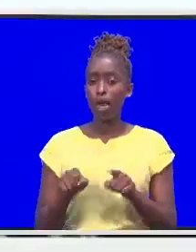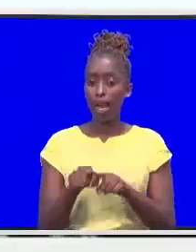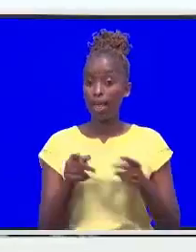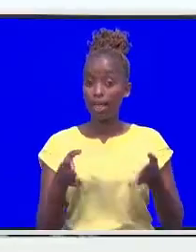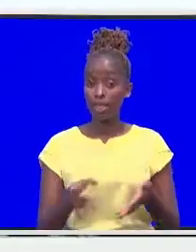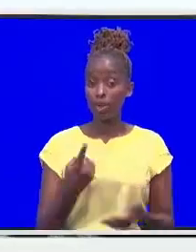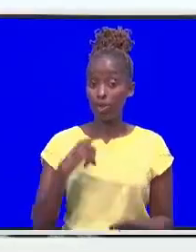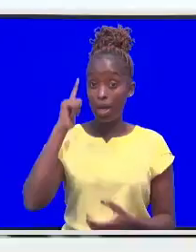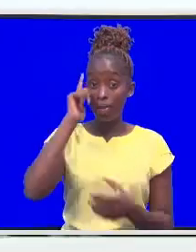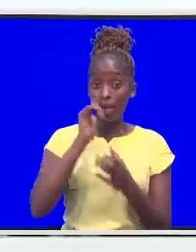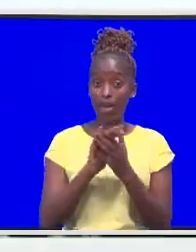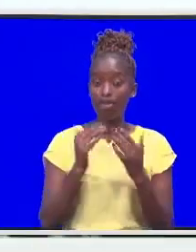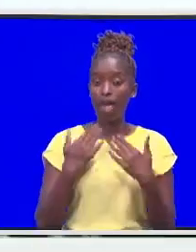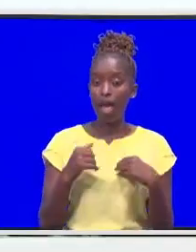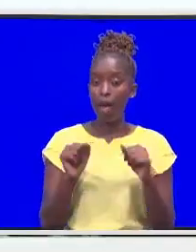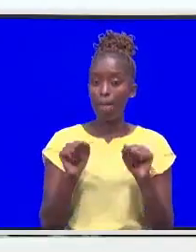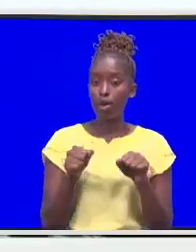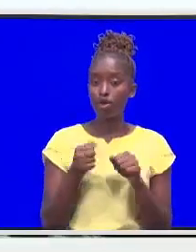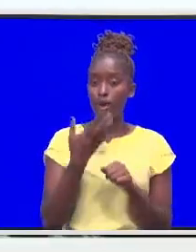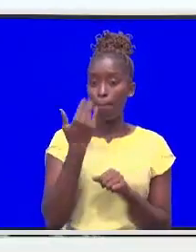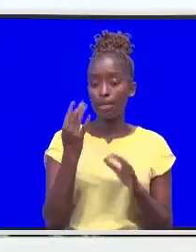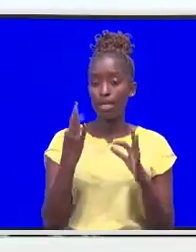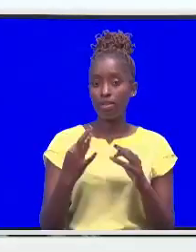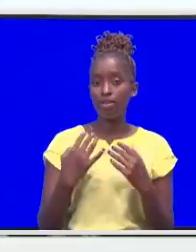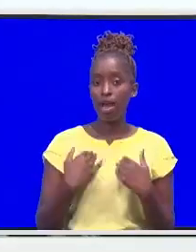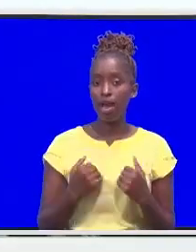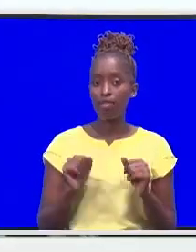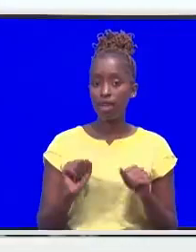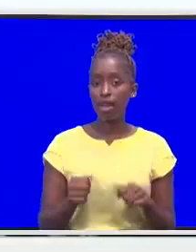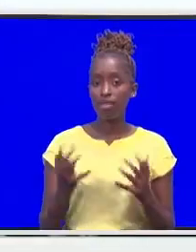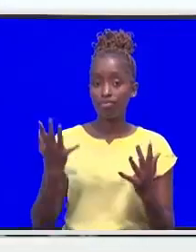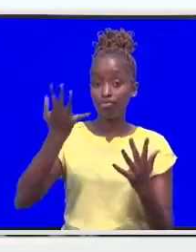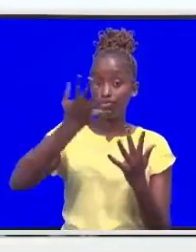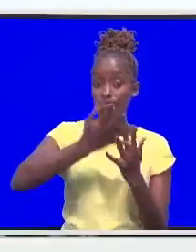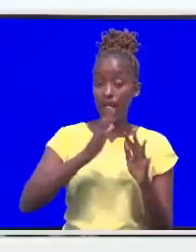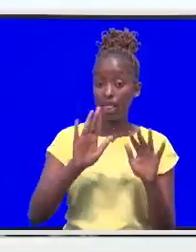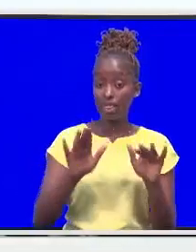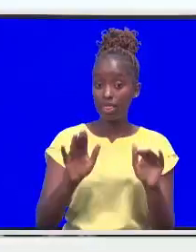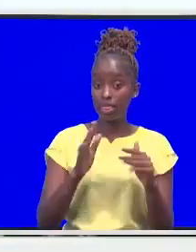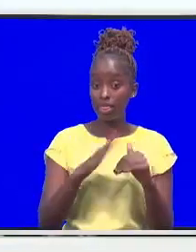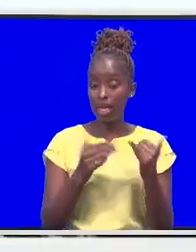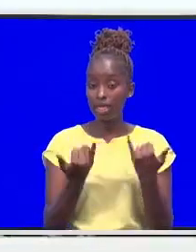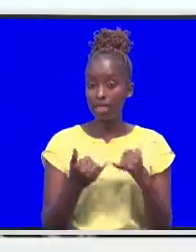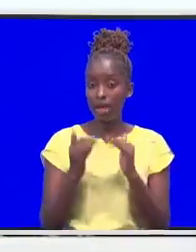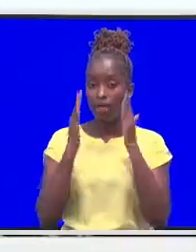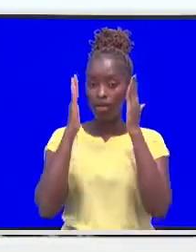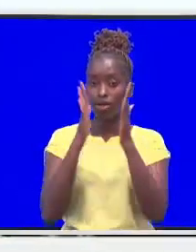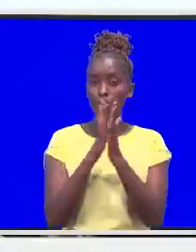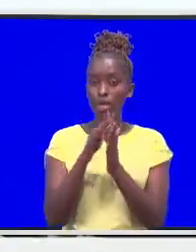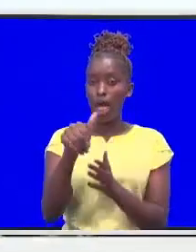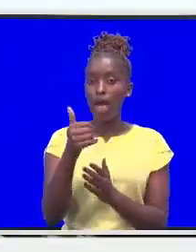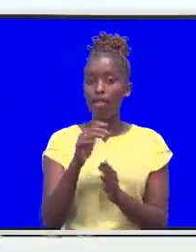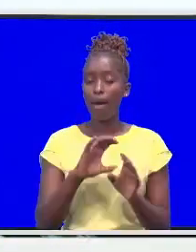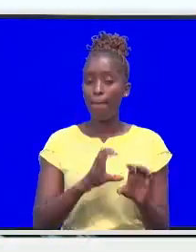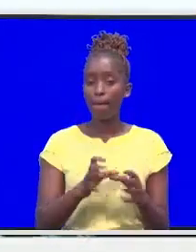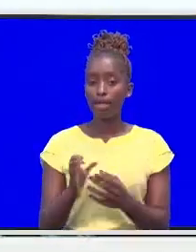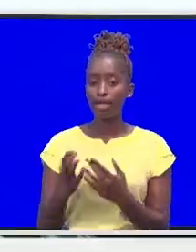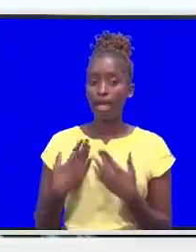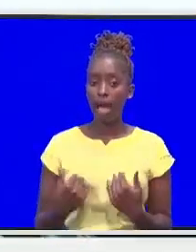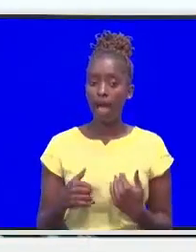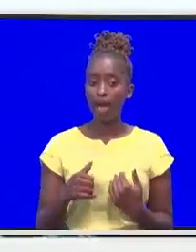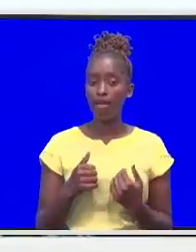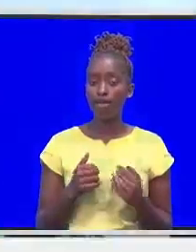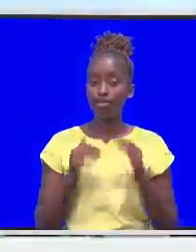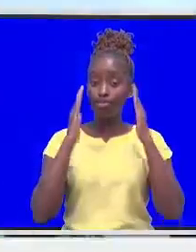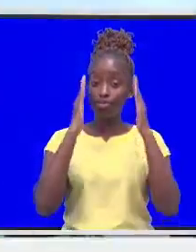mediation would have been the better option rather than going through a process where the other party has a direct